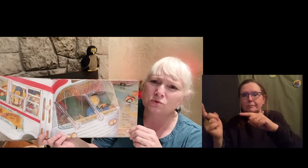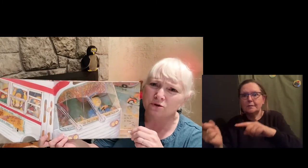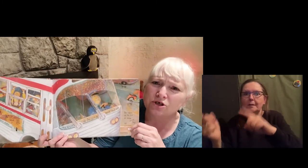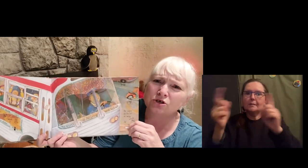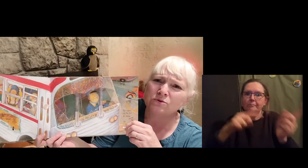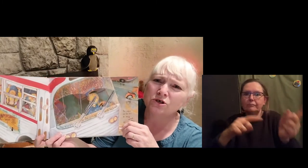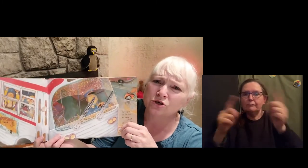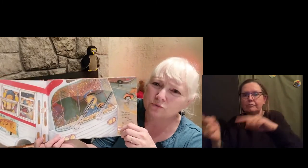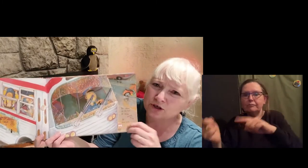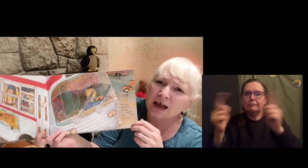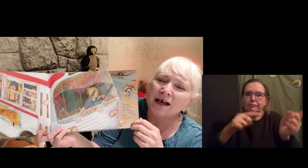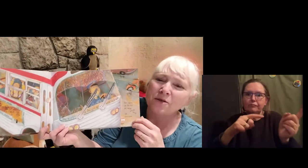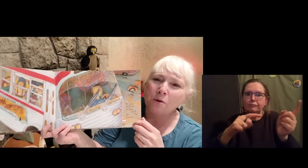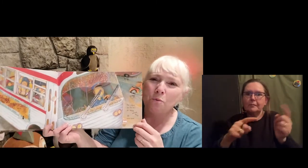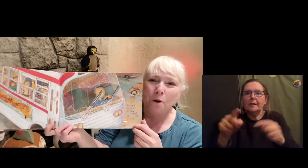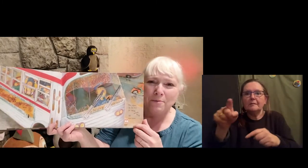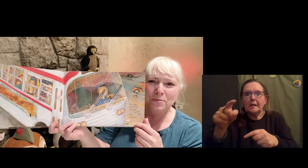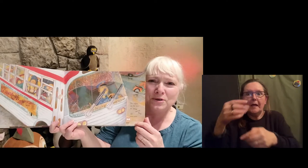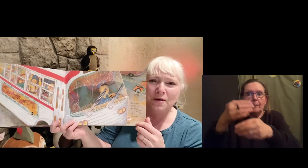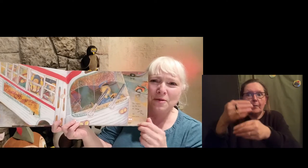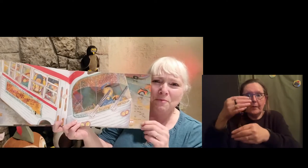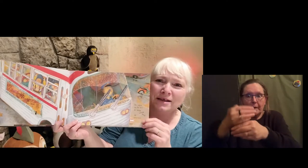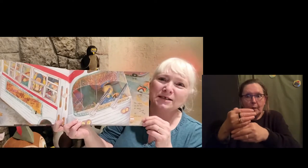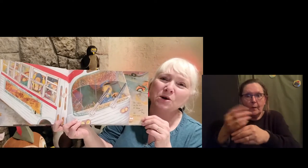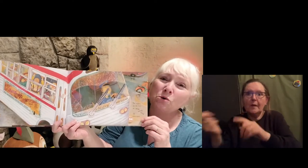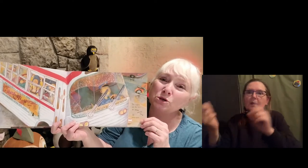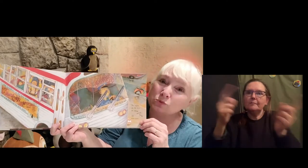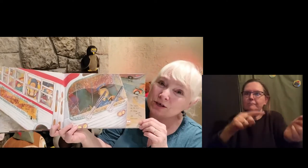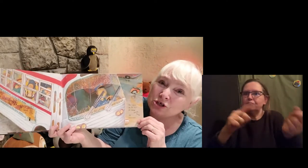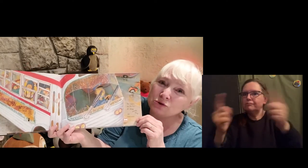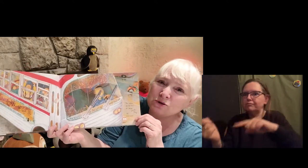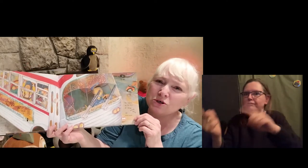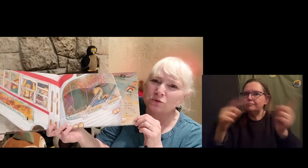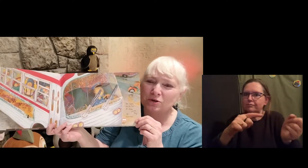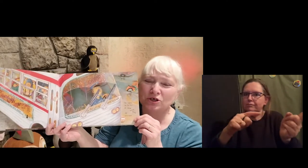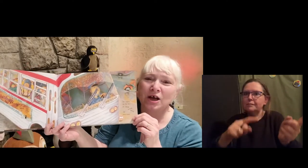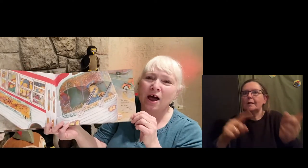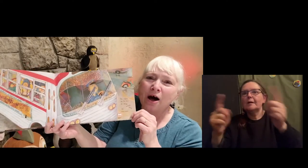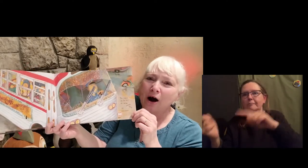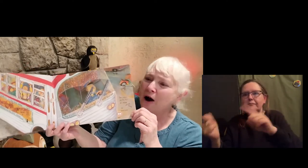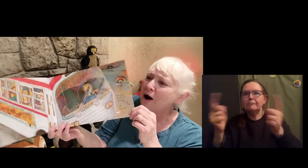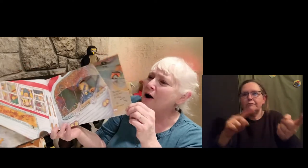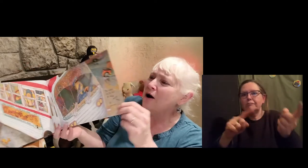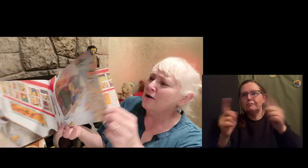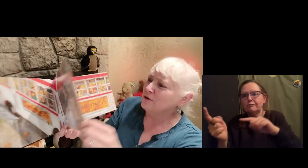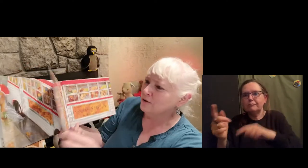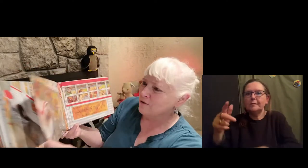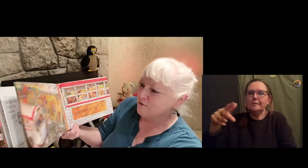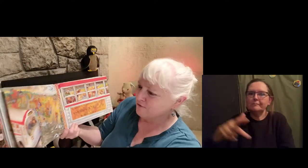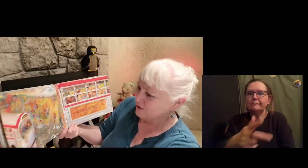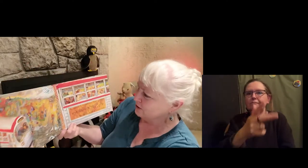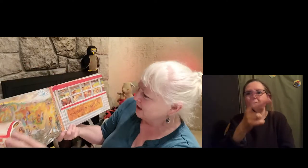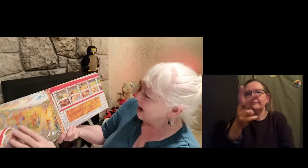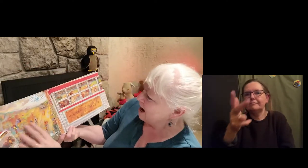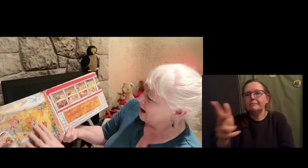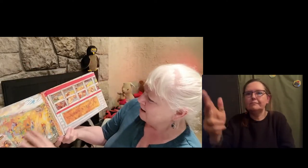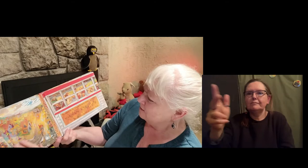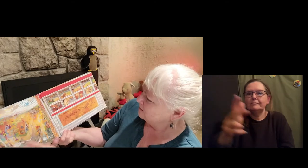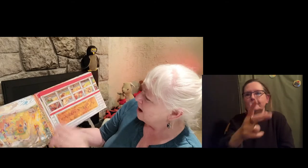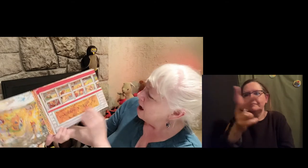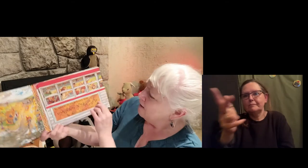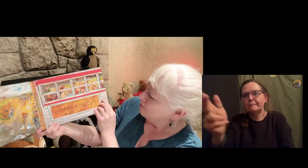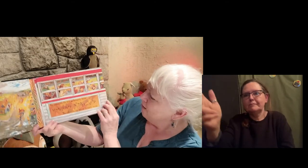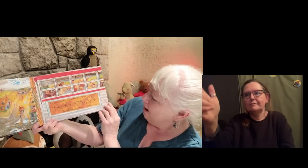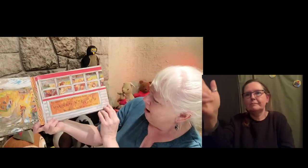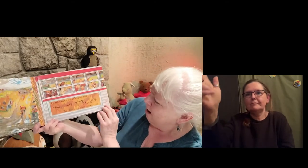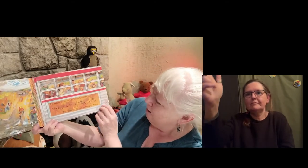swish, swish, swish, swish. The wipers on the bus go swish, swish, swish, all over